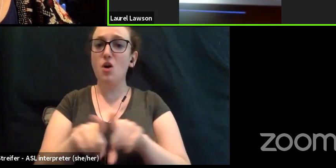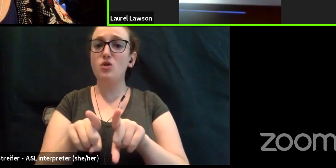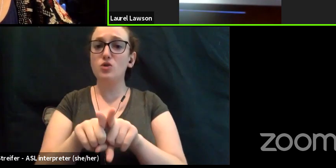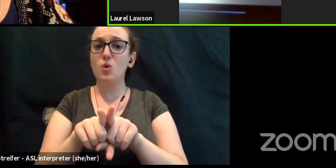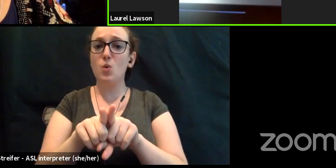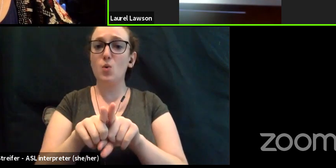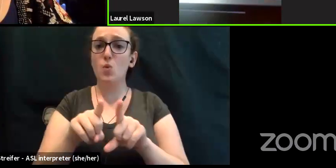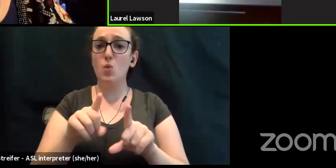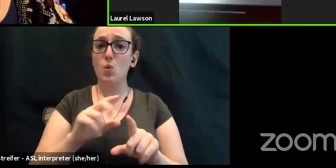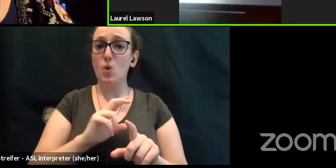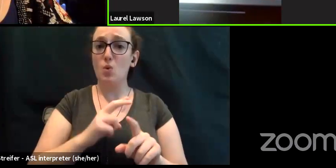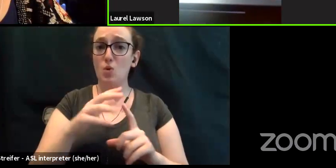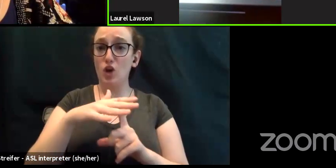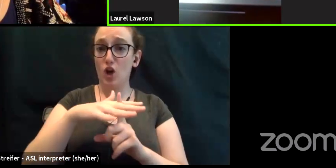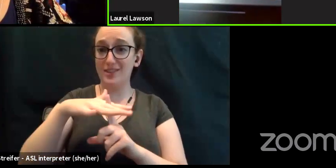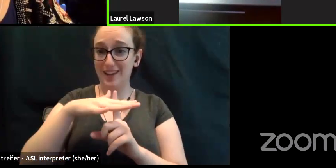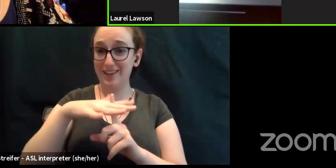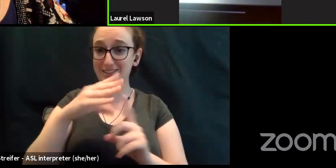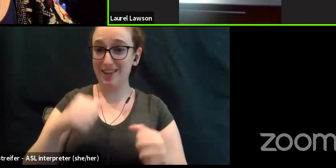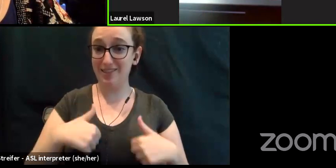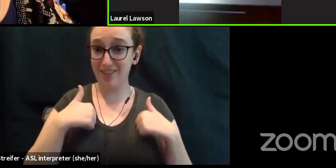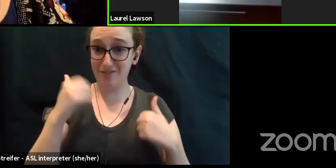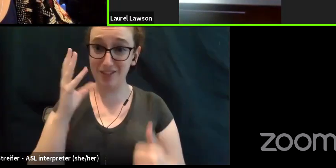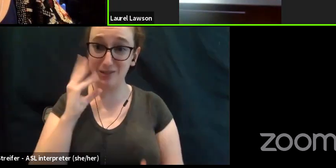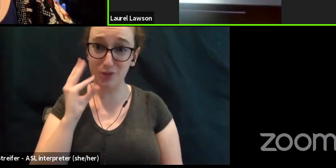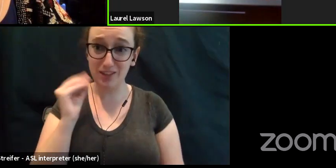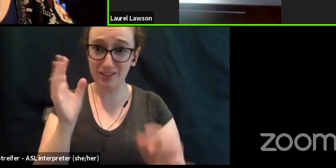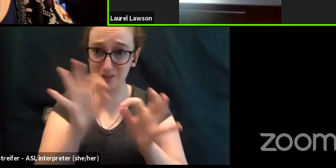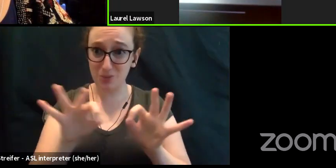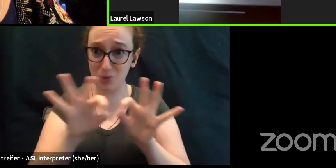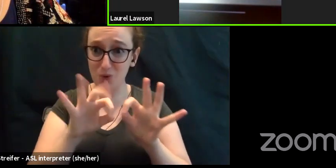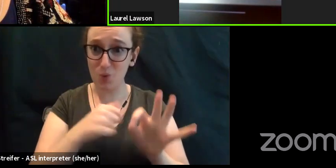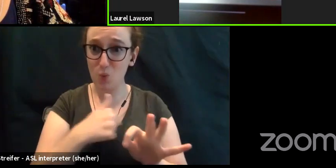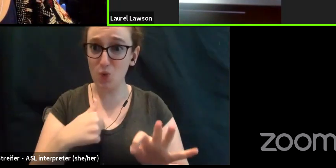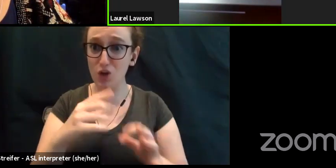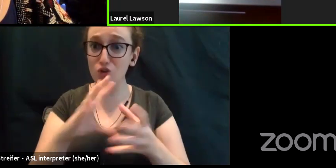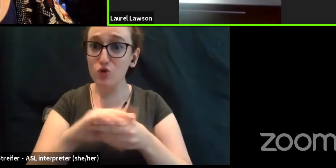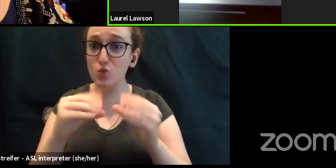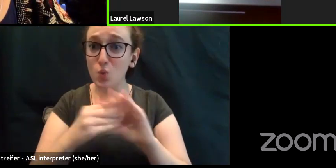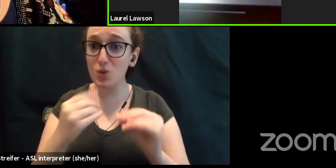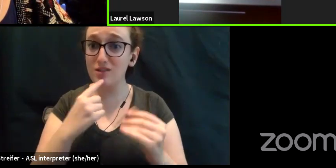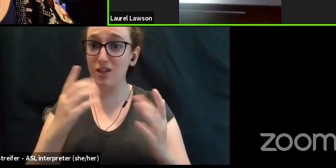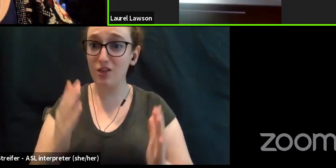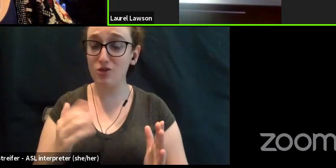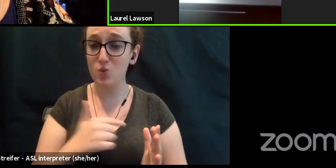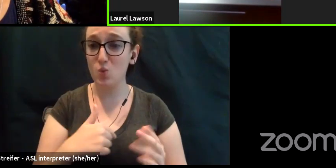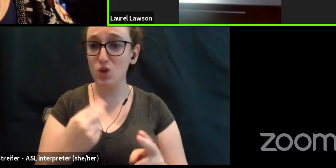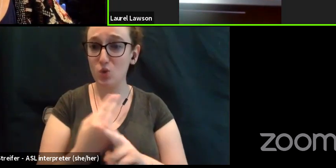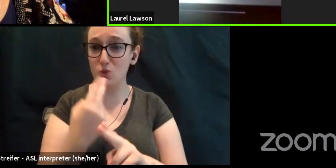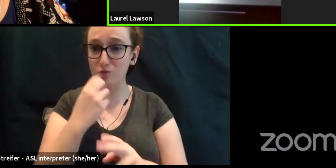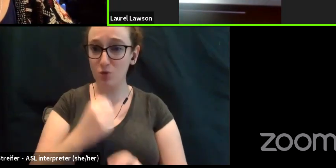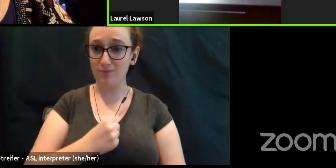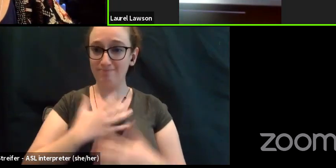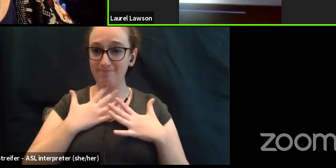lived experience matters. That is what we as storytellers use as fuel.